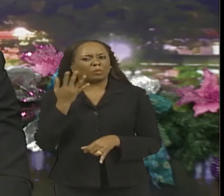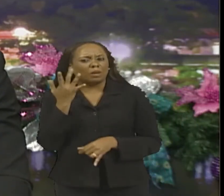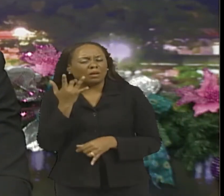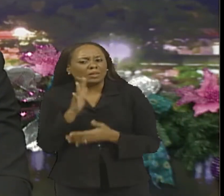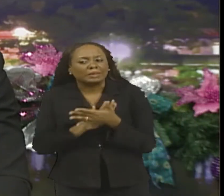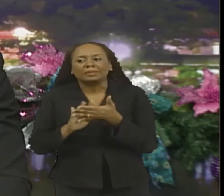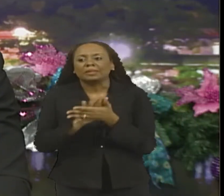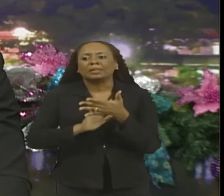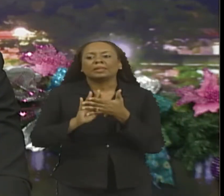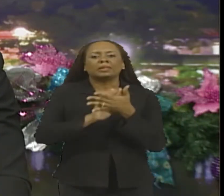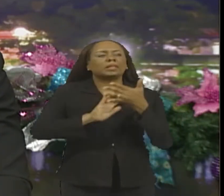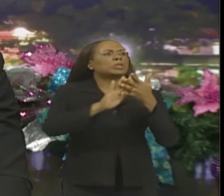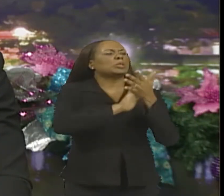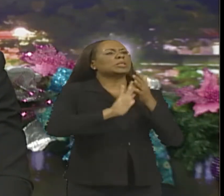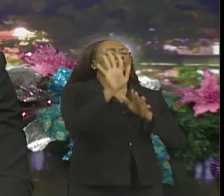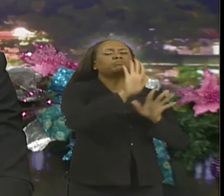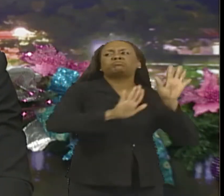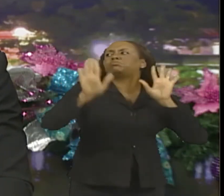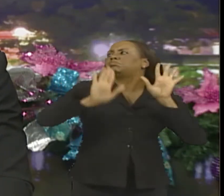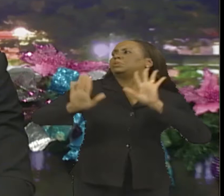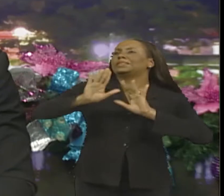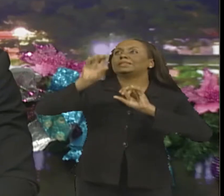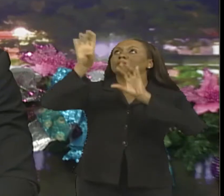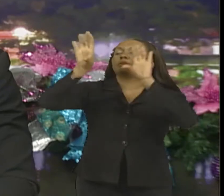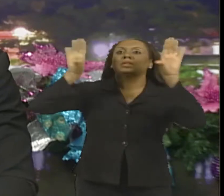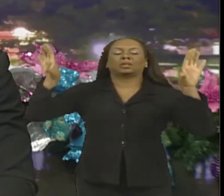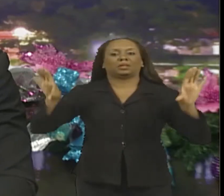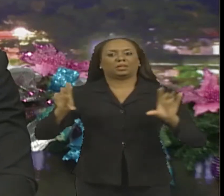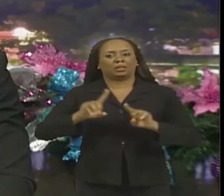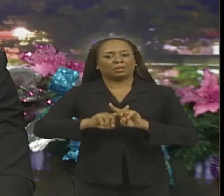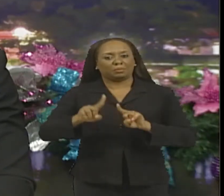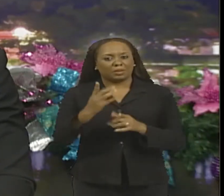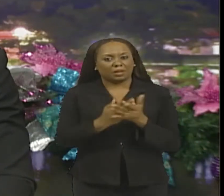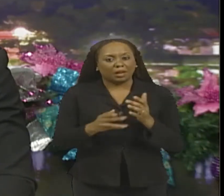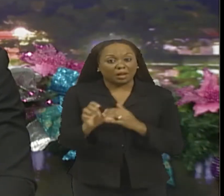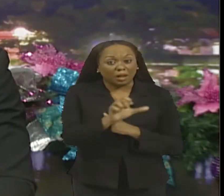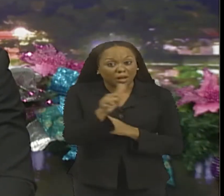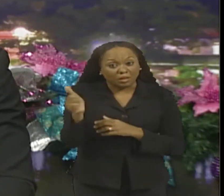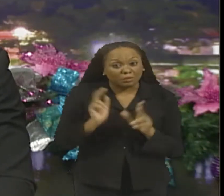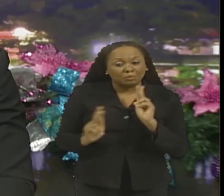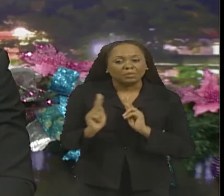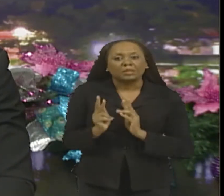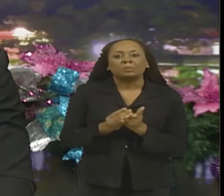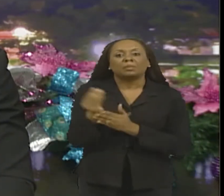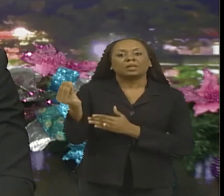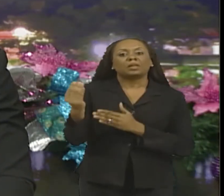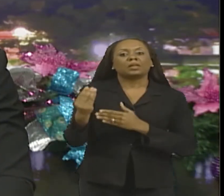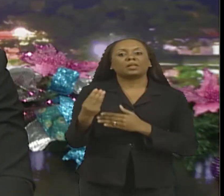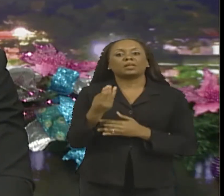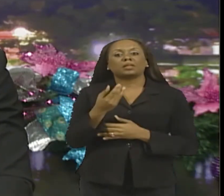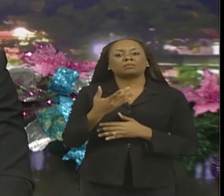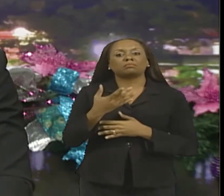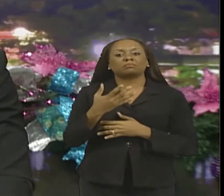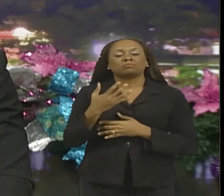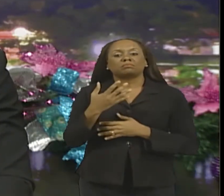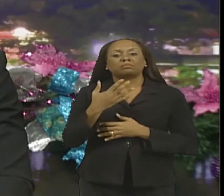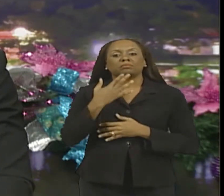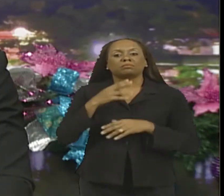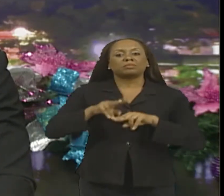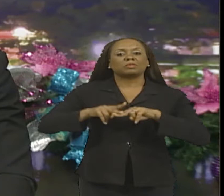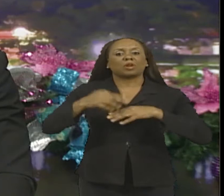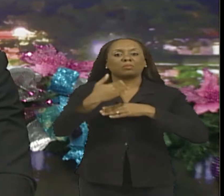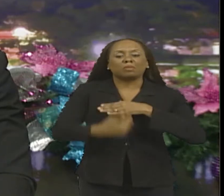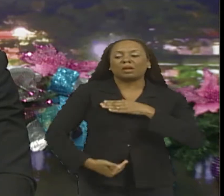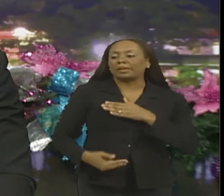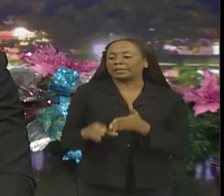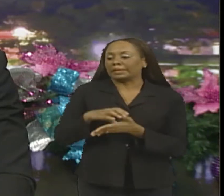still thousands more were on the hunt for something tasty, salt bread and cakes. When CBC News made the rounds to some of the better-known